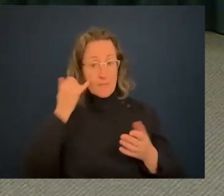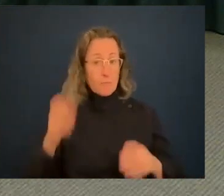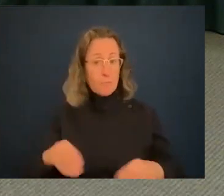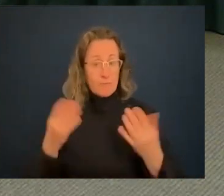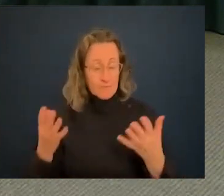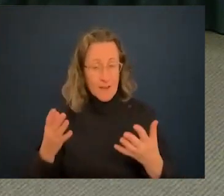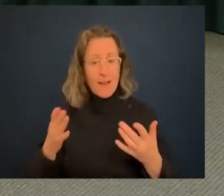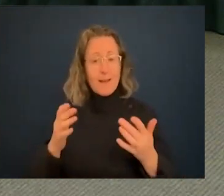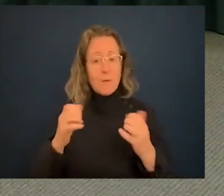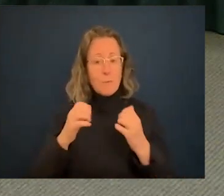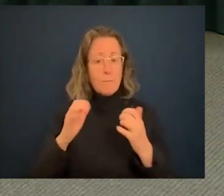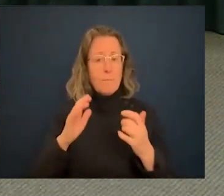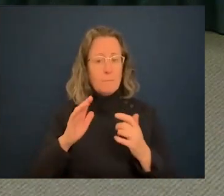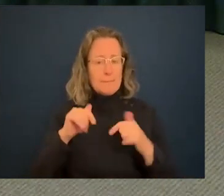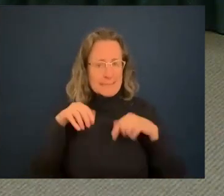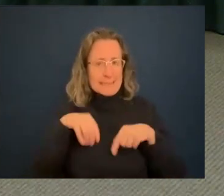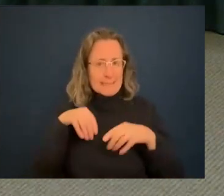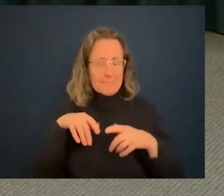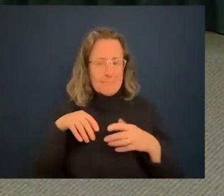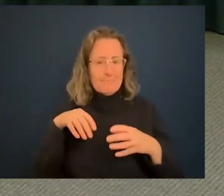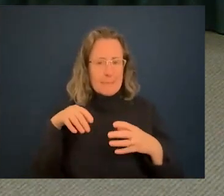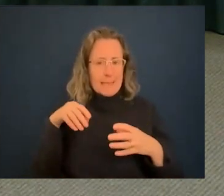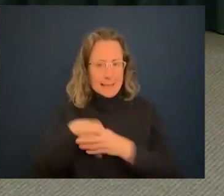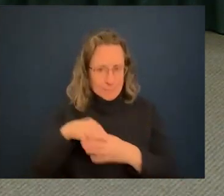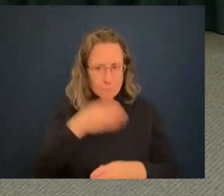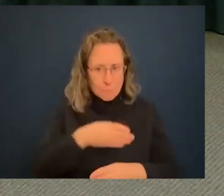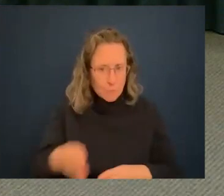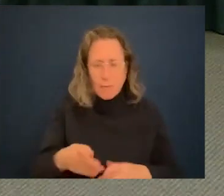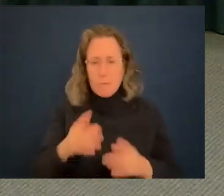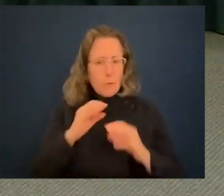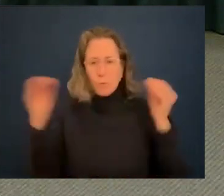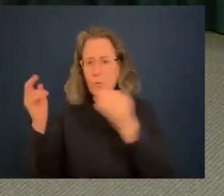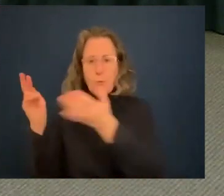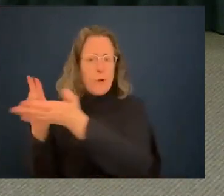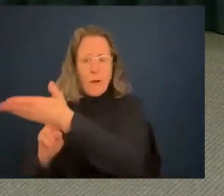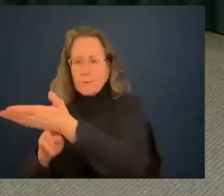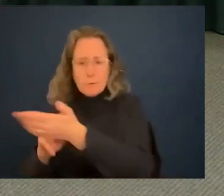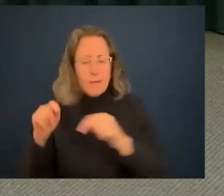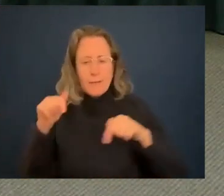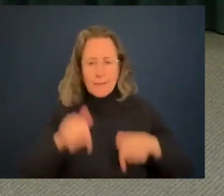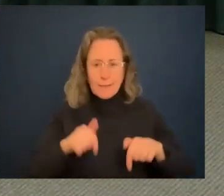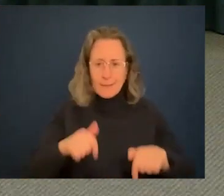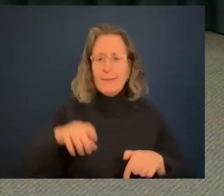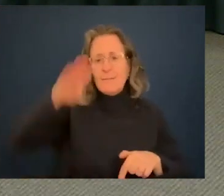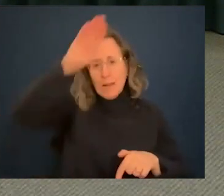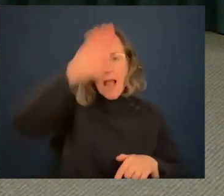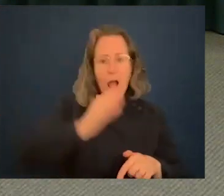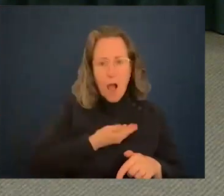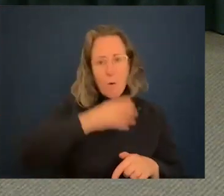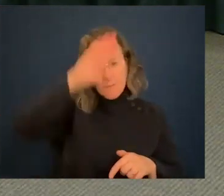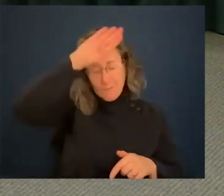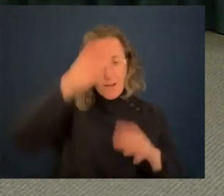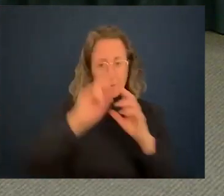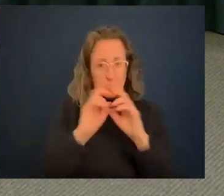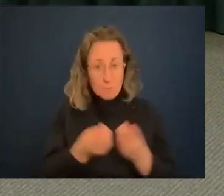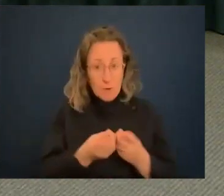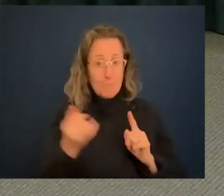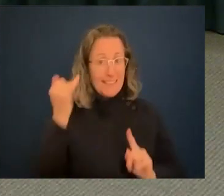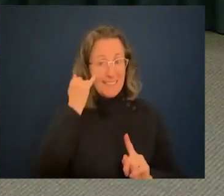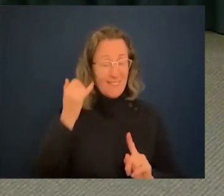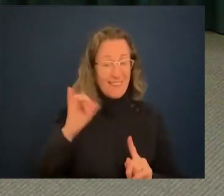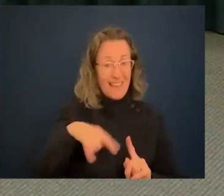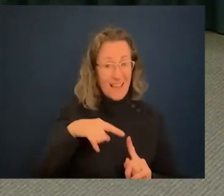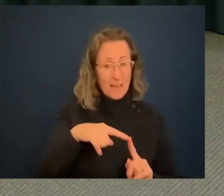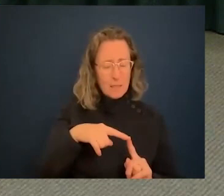a uh if we if we stay in-house excuse me there's no guarantee that the